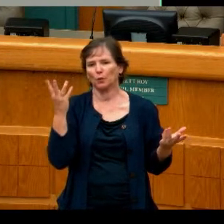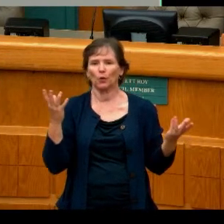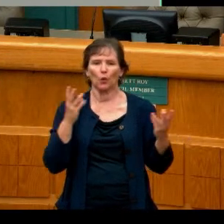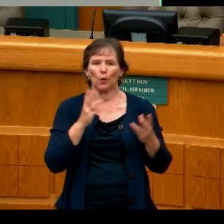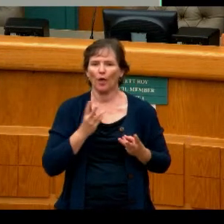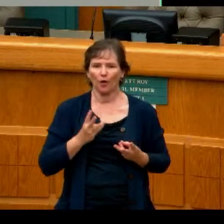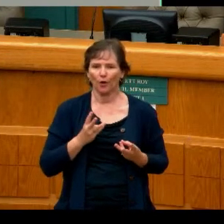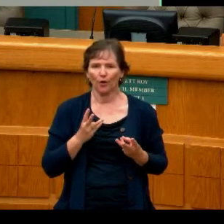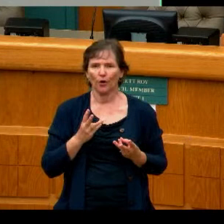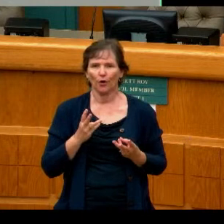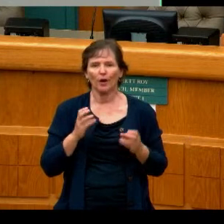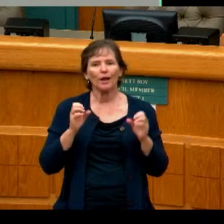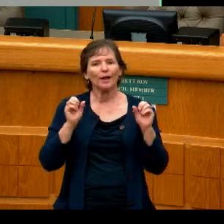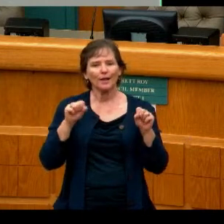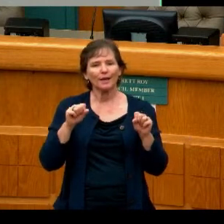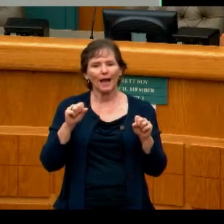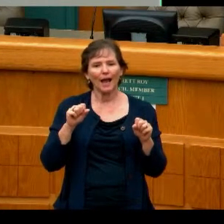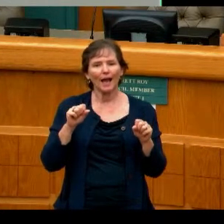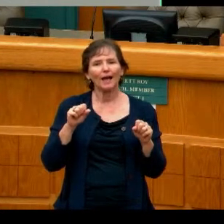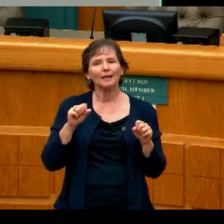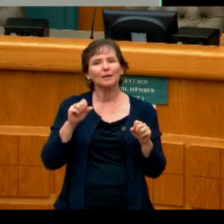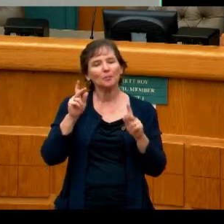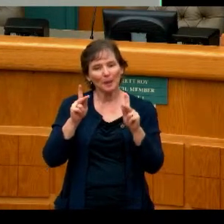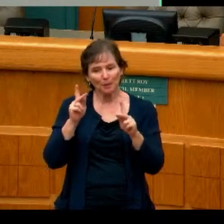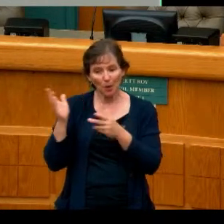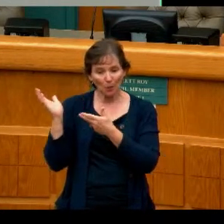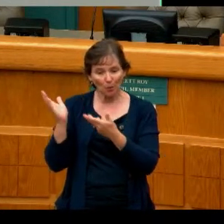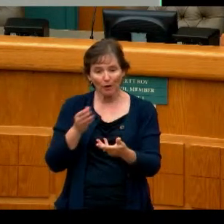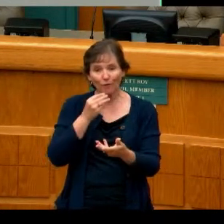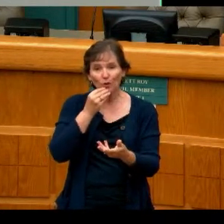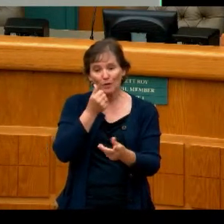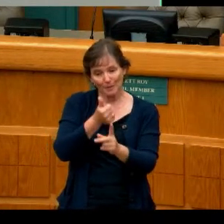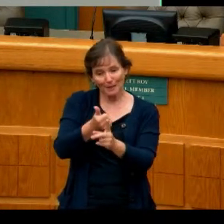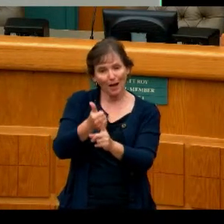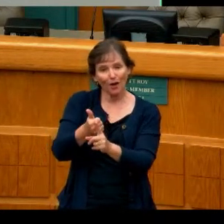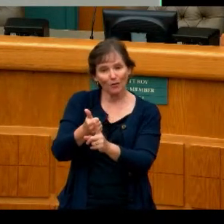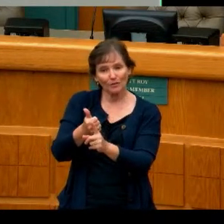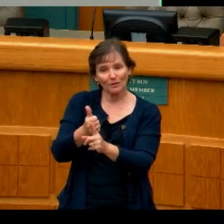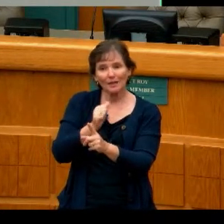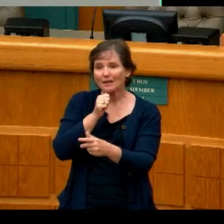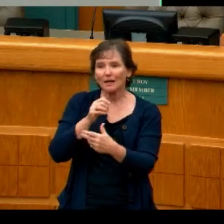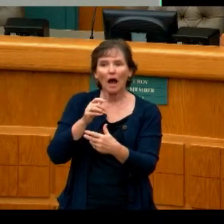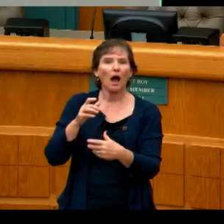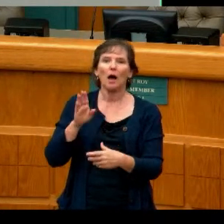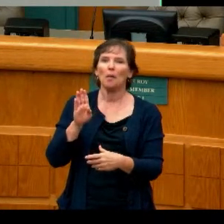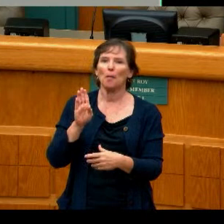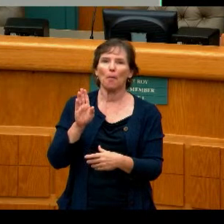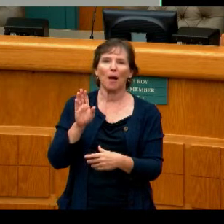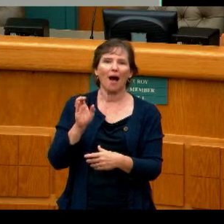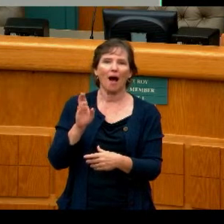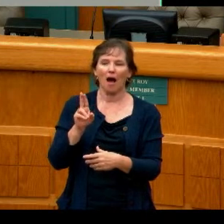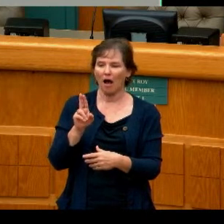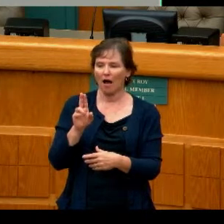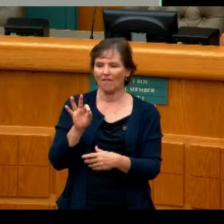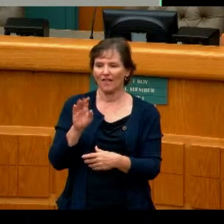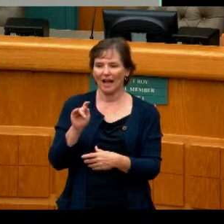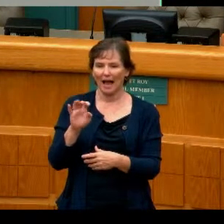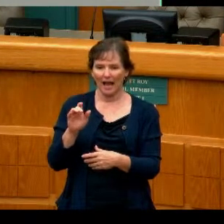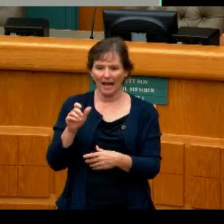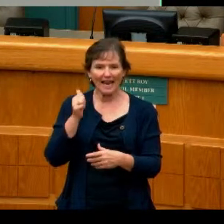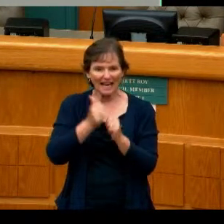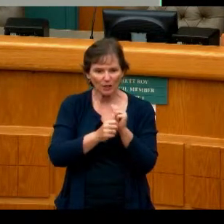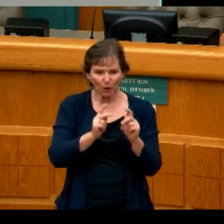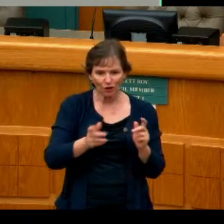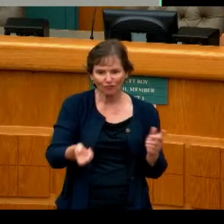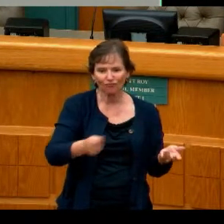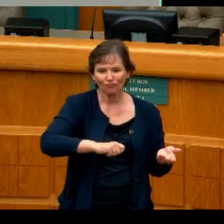alternative, even better, is going outside, eating outside. Again, beautiful weather lately. You can BYO,